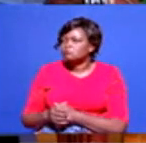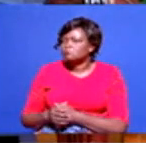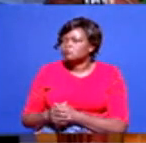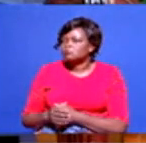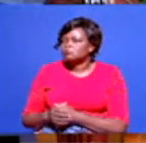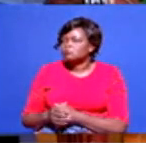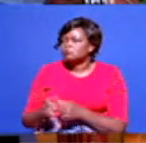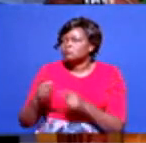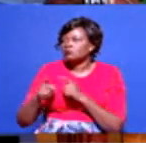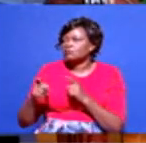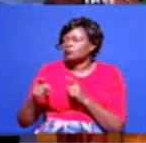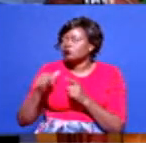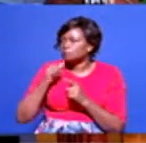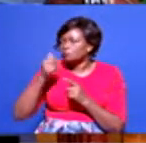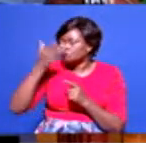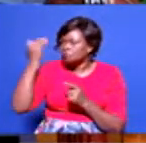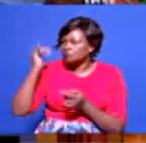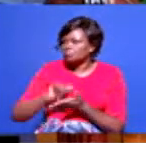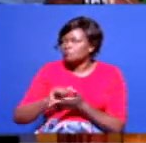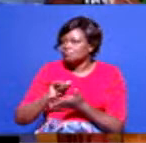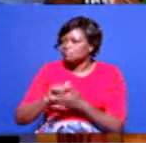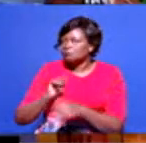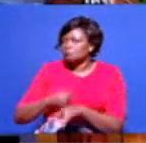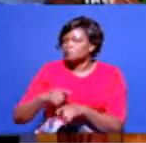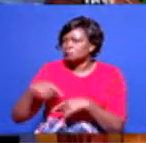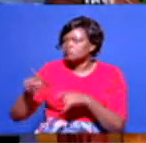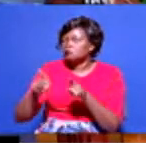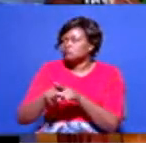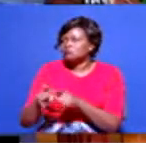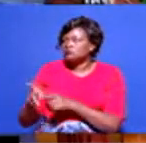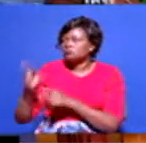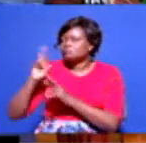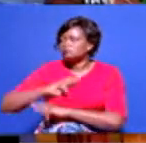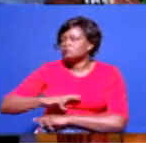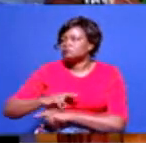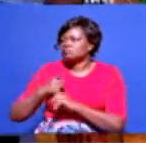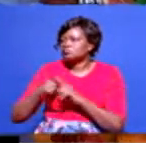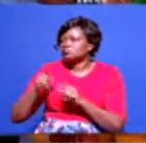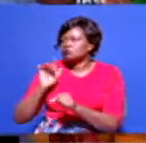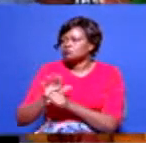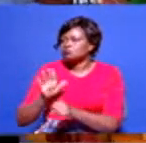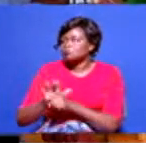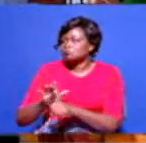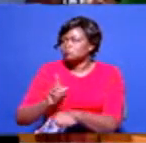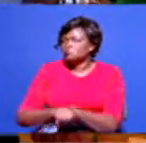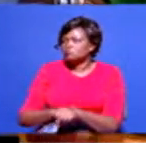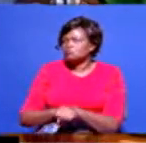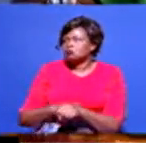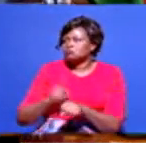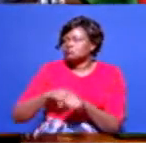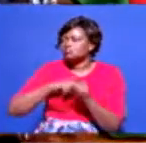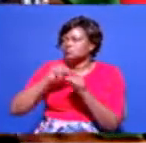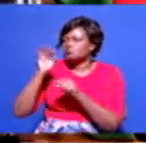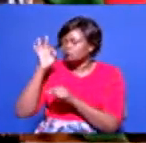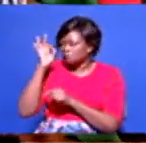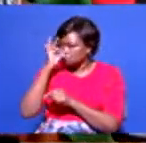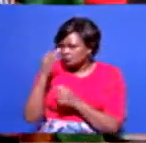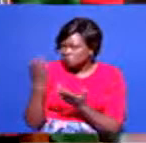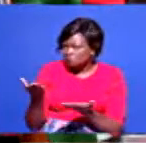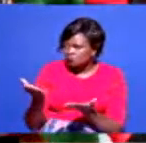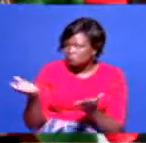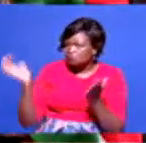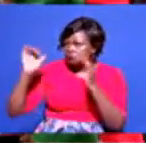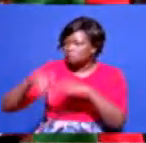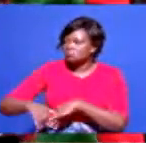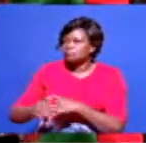But don't forget, at that time, he was also resting. But on many occasions, when he would be in Nyeri, when he would be in functions, when he would be